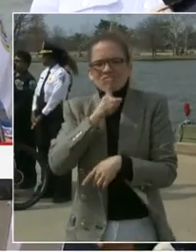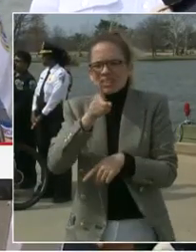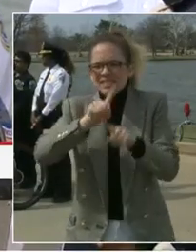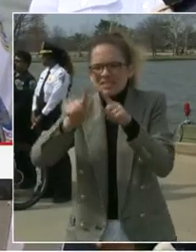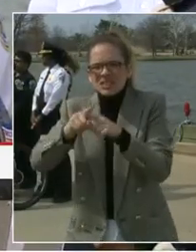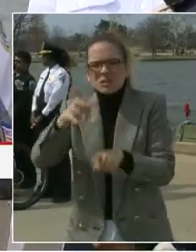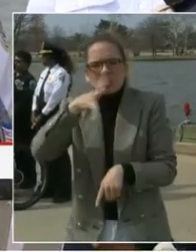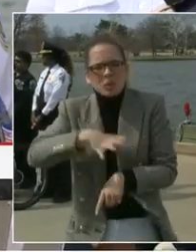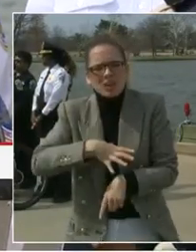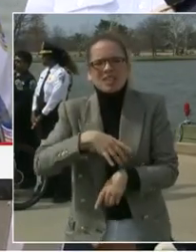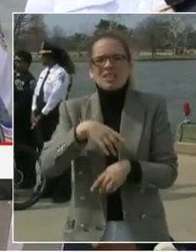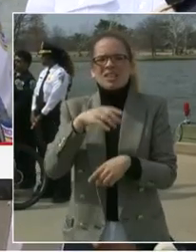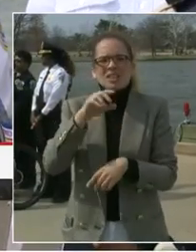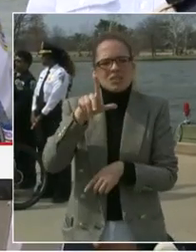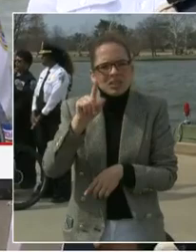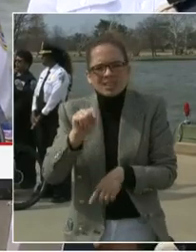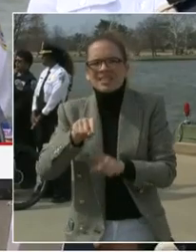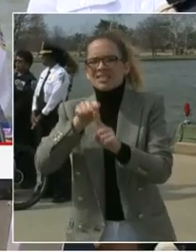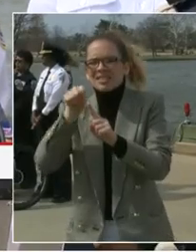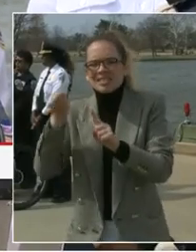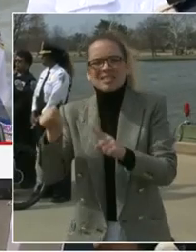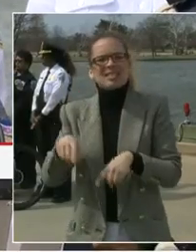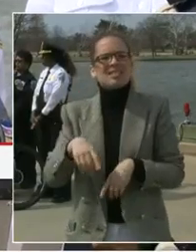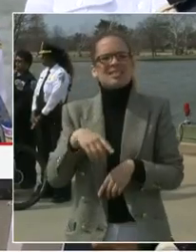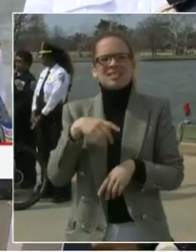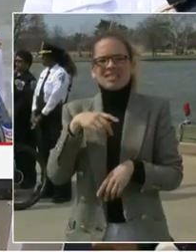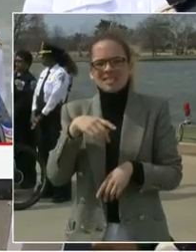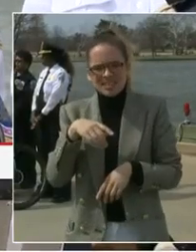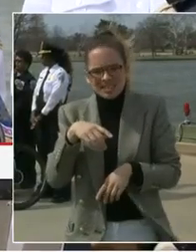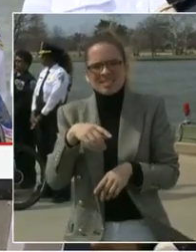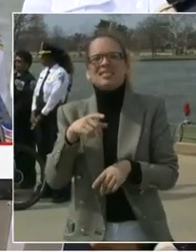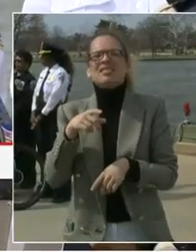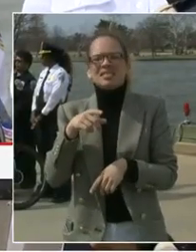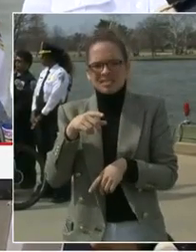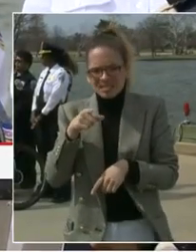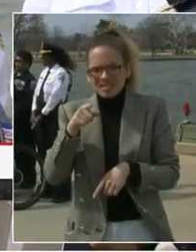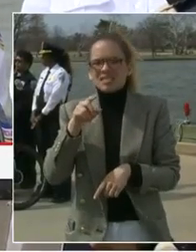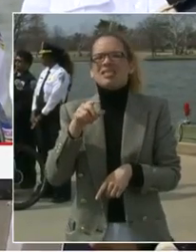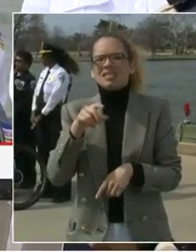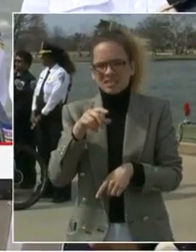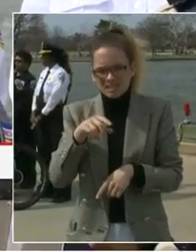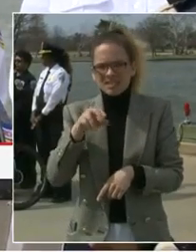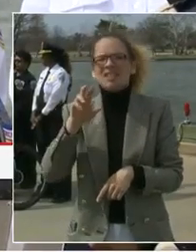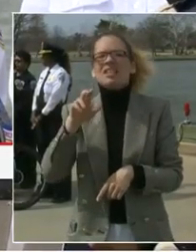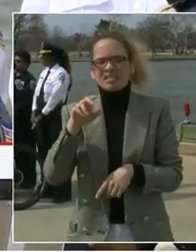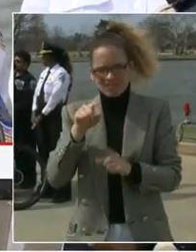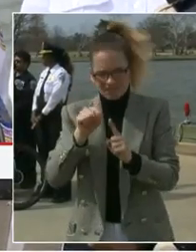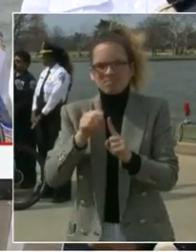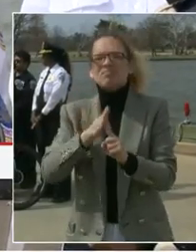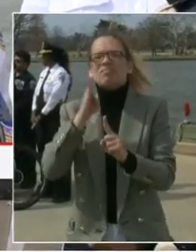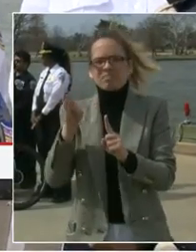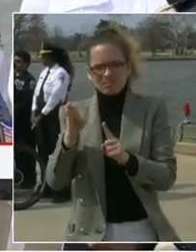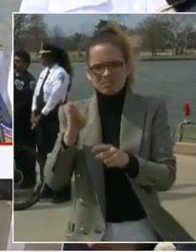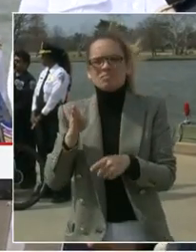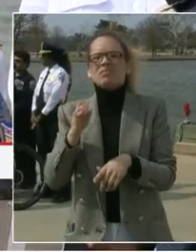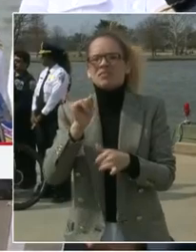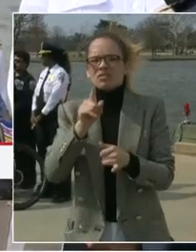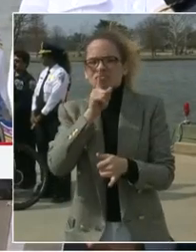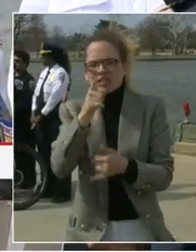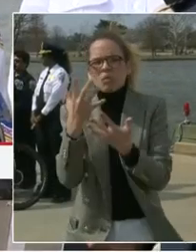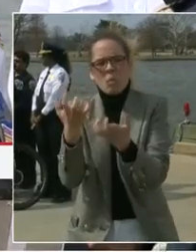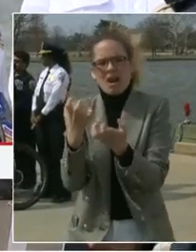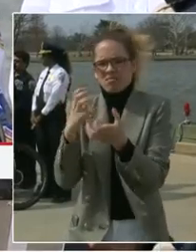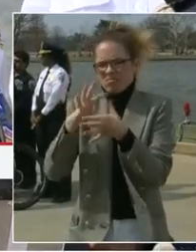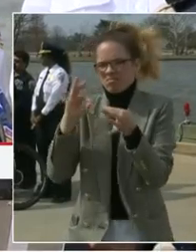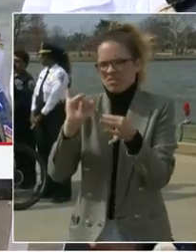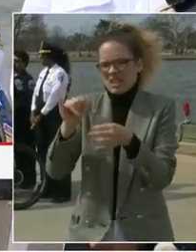now I had the example of a rising Kathy Lanier to learn from. I looked up to these women and wanted to emulate what I saw. Don't get me wrong. The